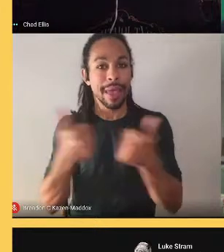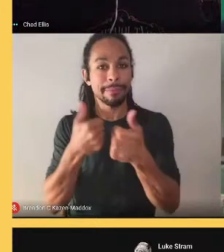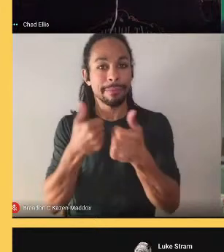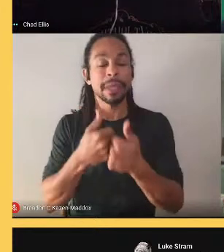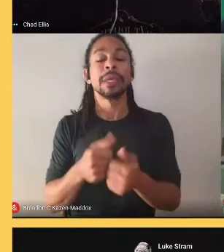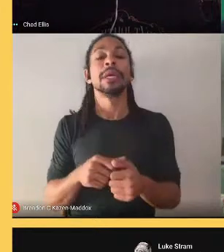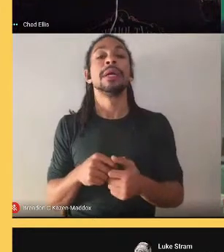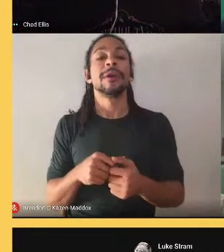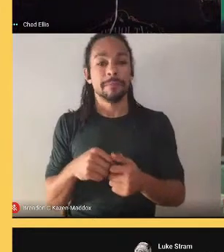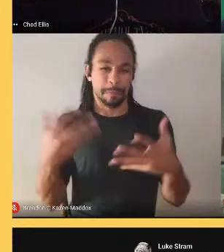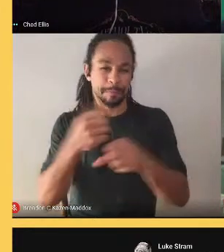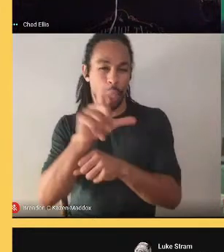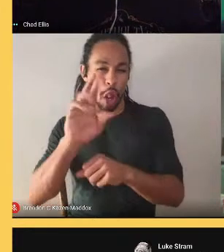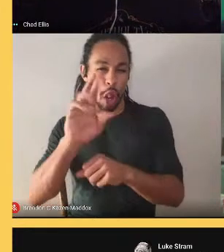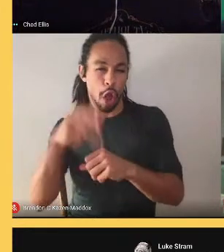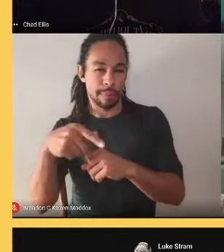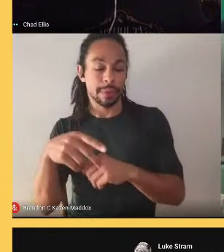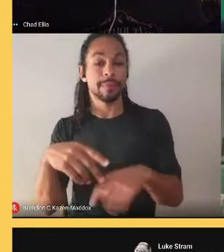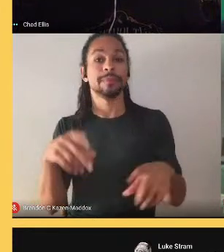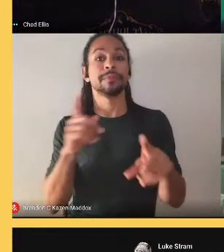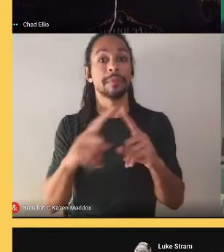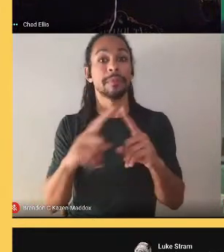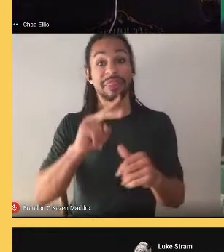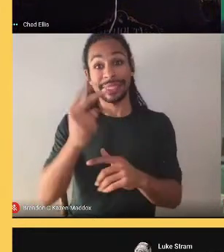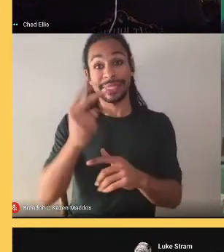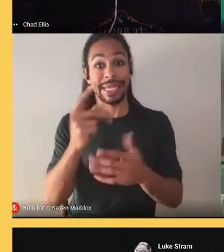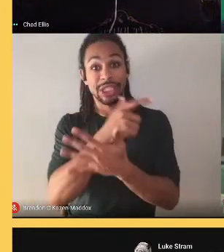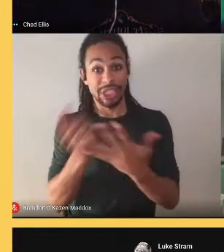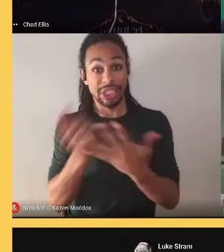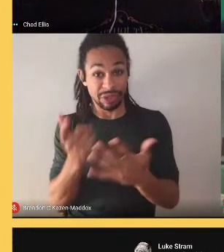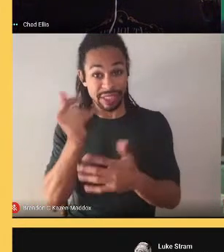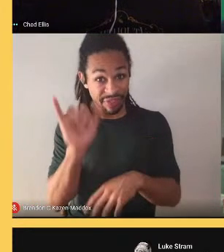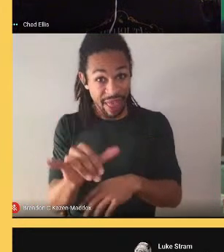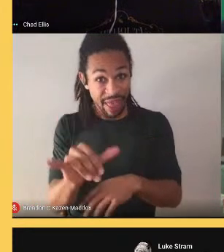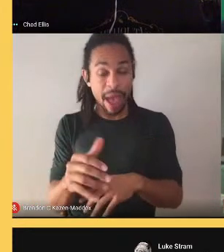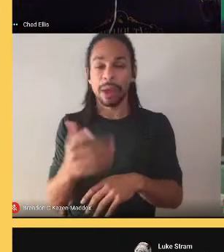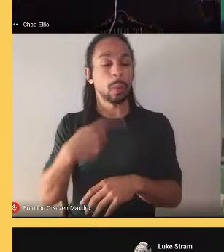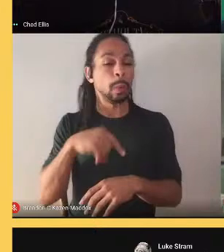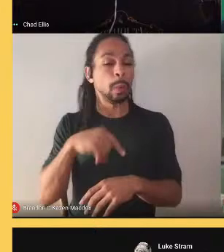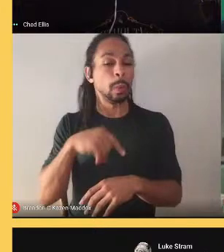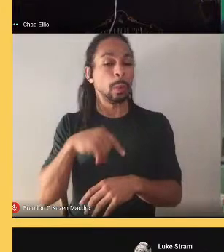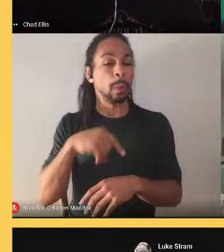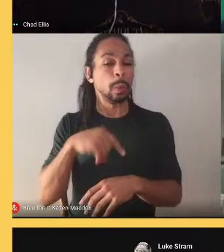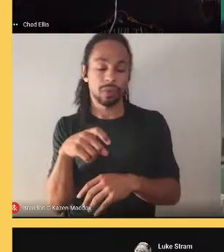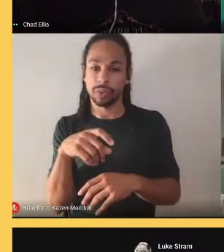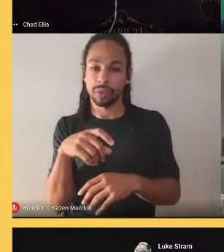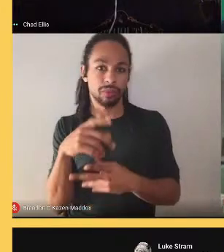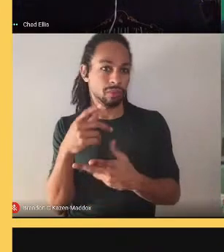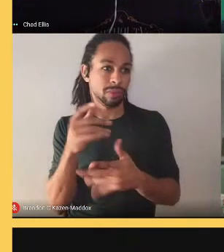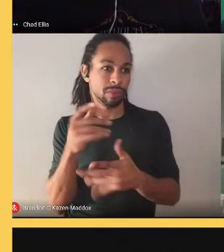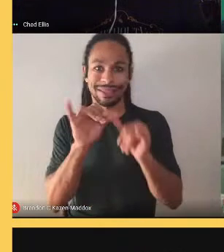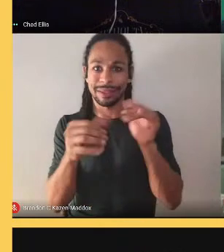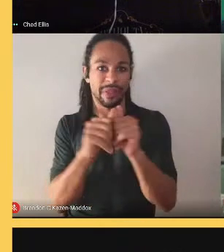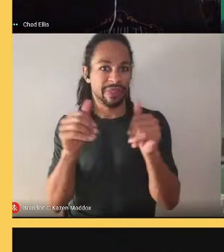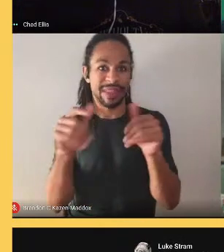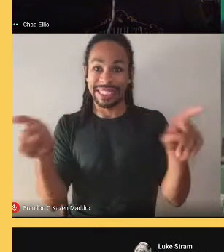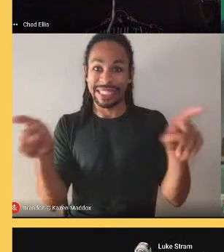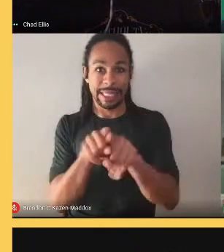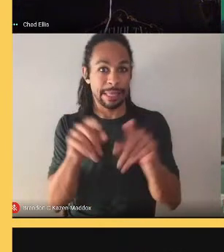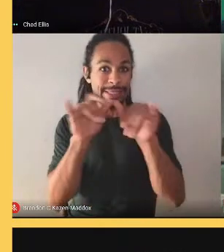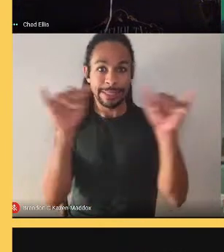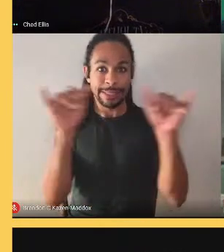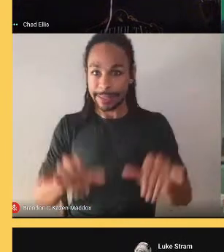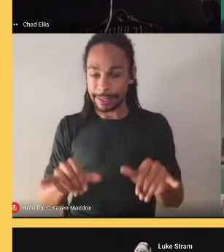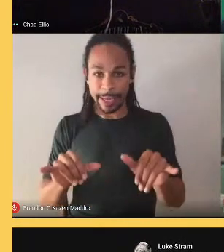going into like the second series of it, you know, we didn't have to necessarily stick with the same system, but all in all, I think